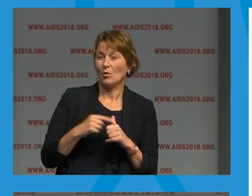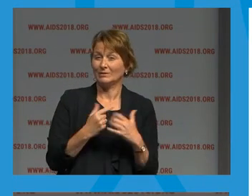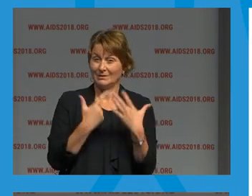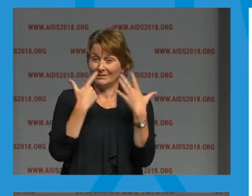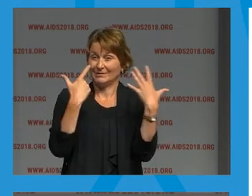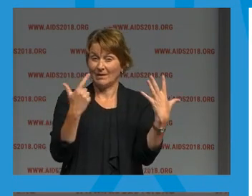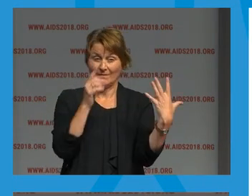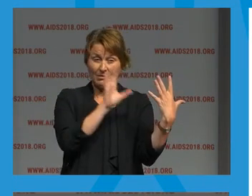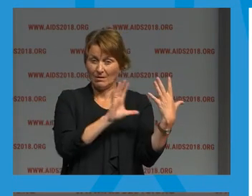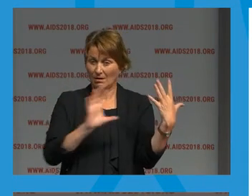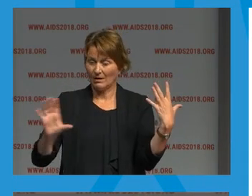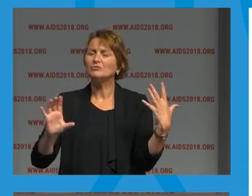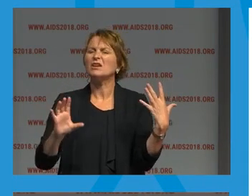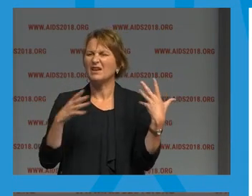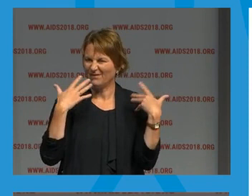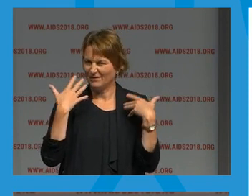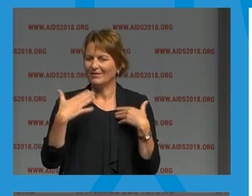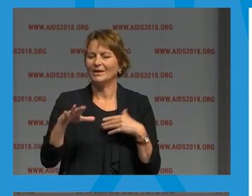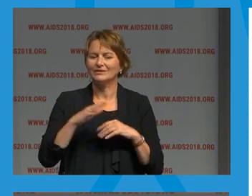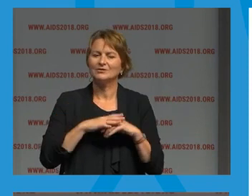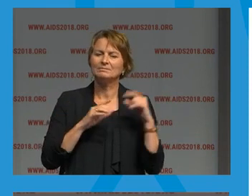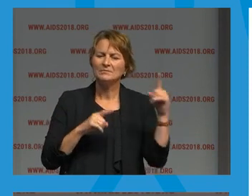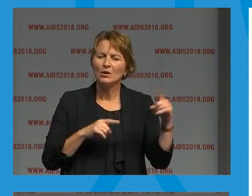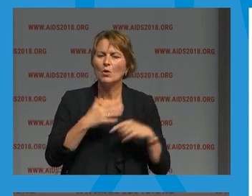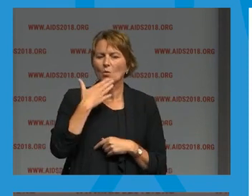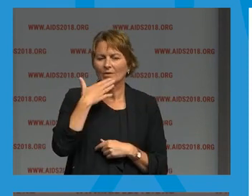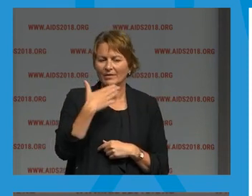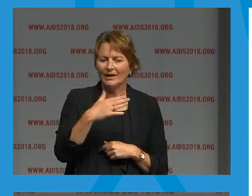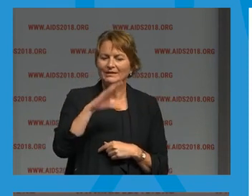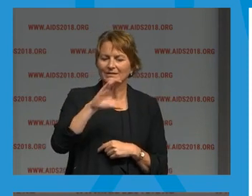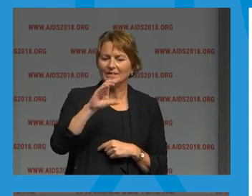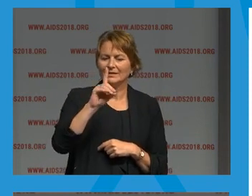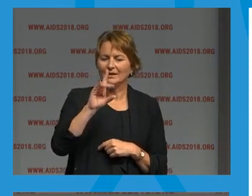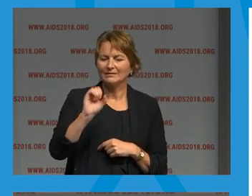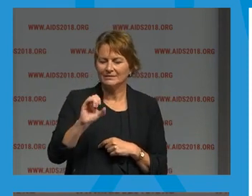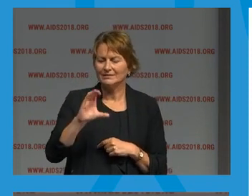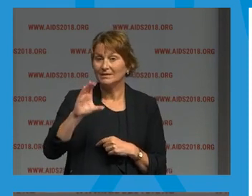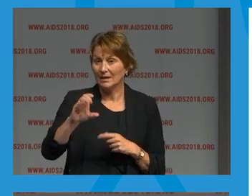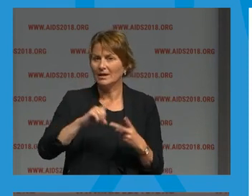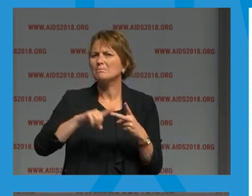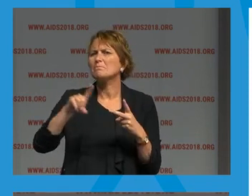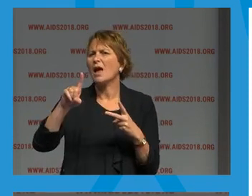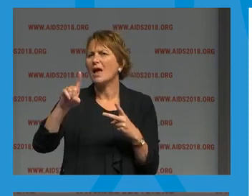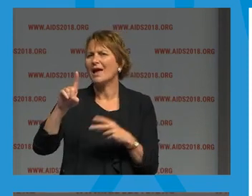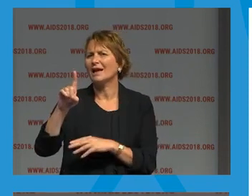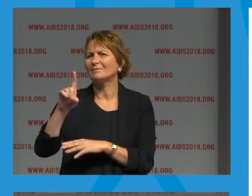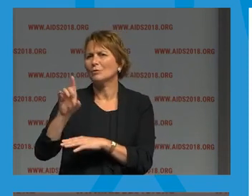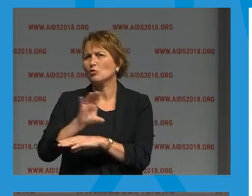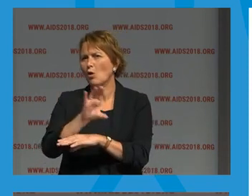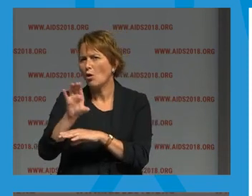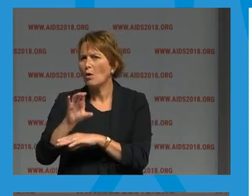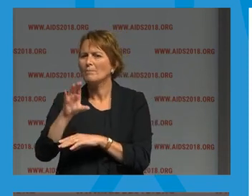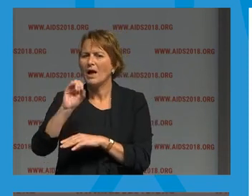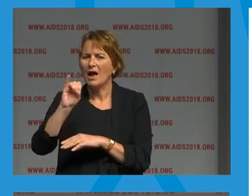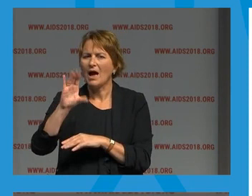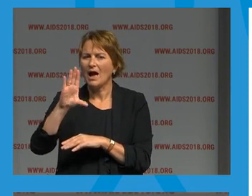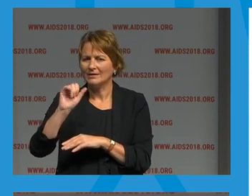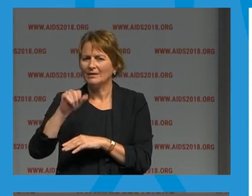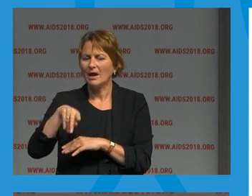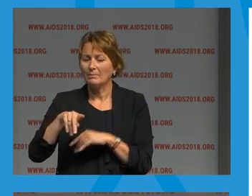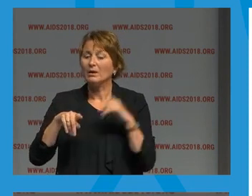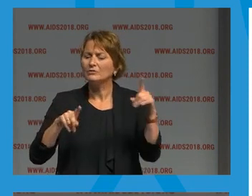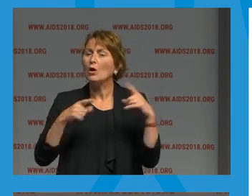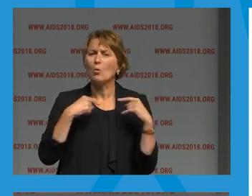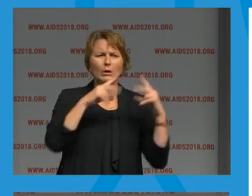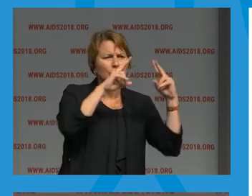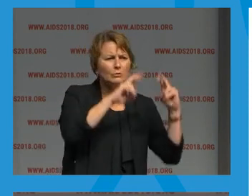have done the FIAs, and I want to again thank CDC and Columbia ICAP and governments for really making these surveys